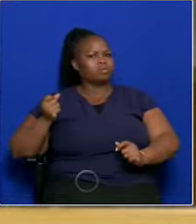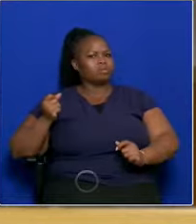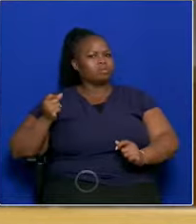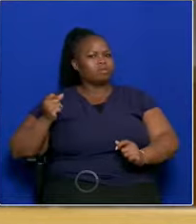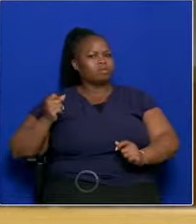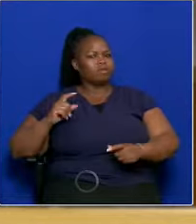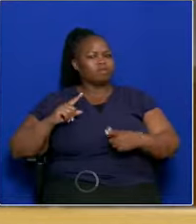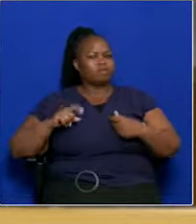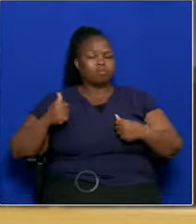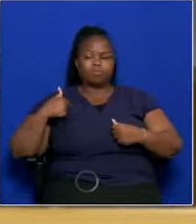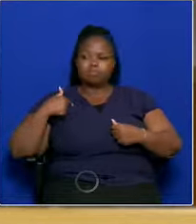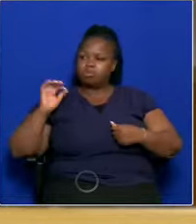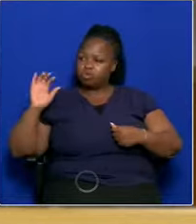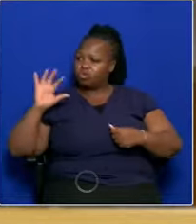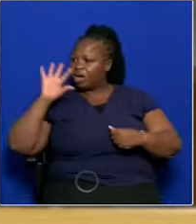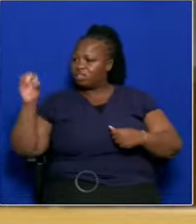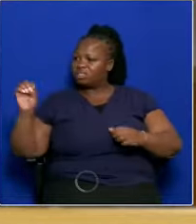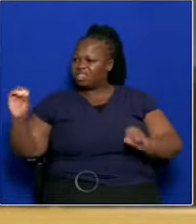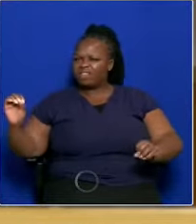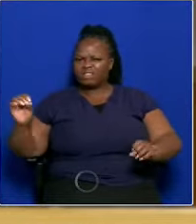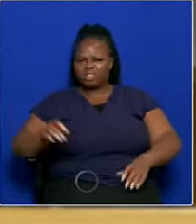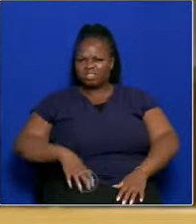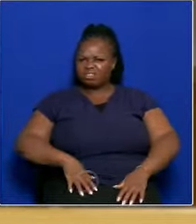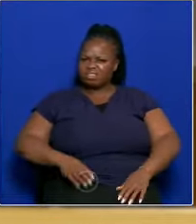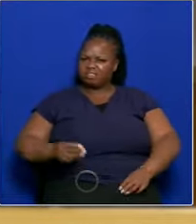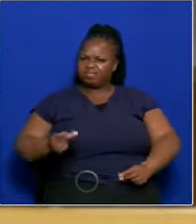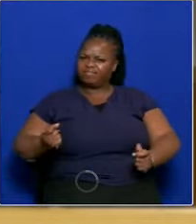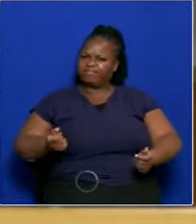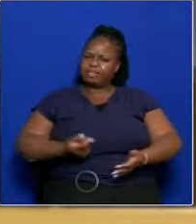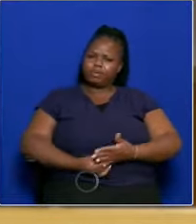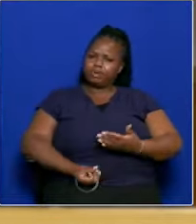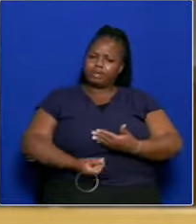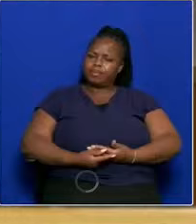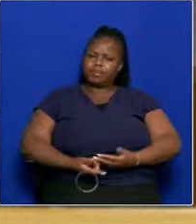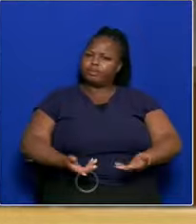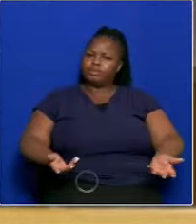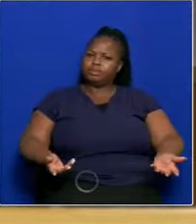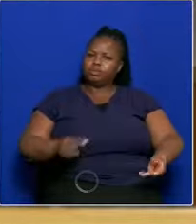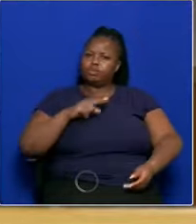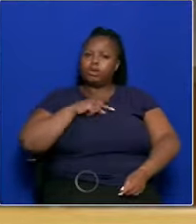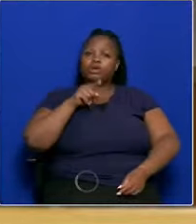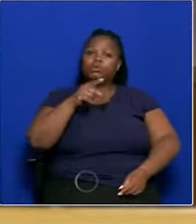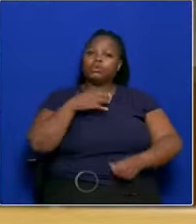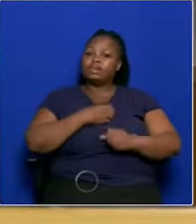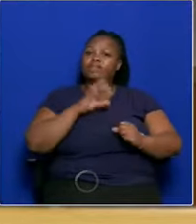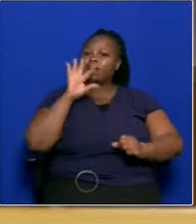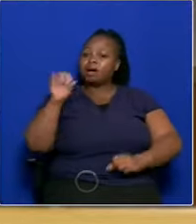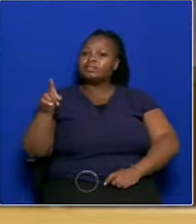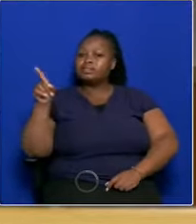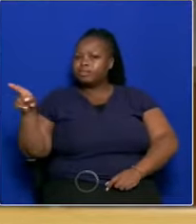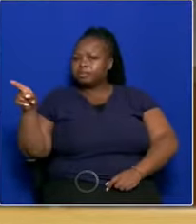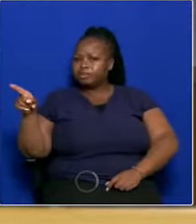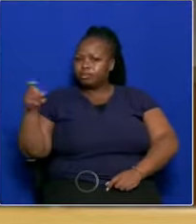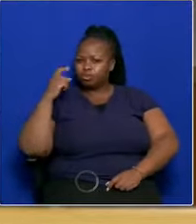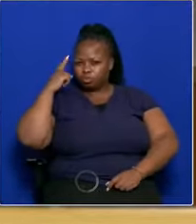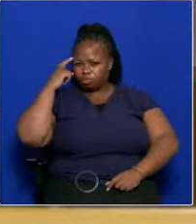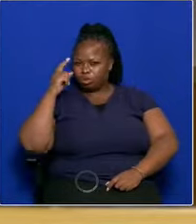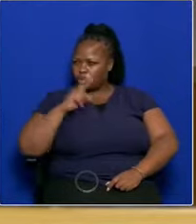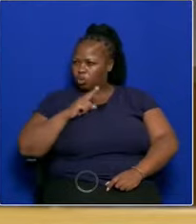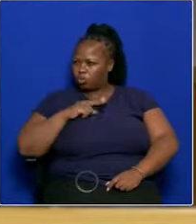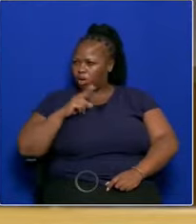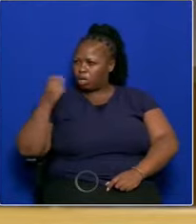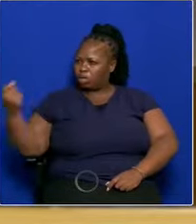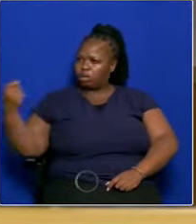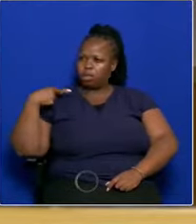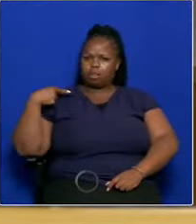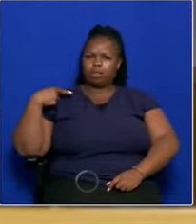this great coincidence, and it would be a coincidence indeed, or a curious coincidence, that he sends them to